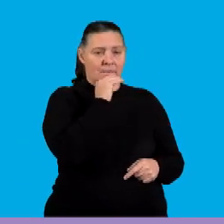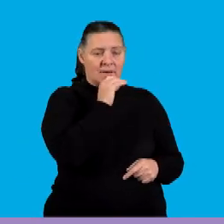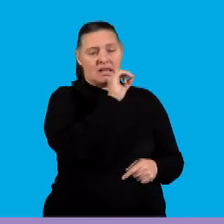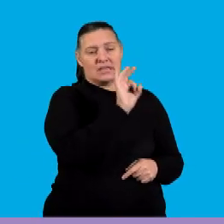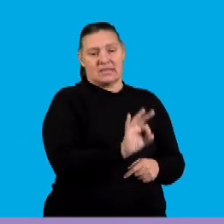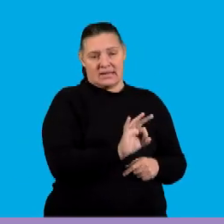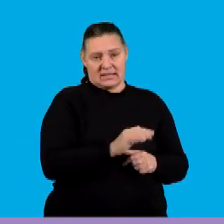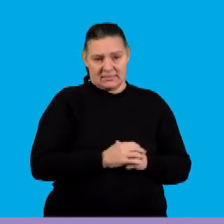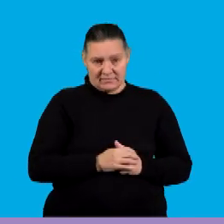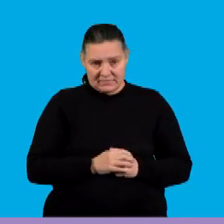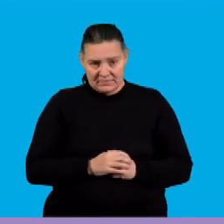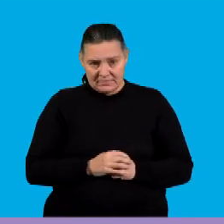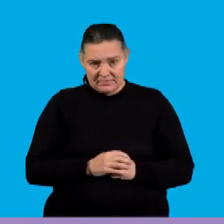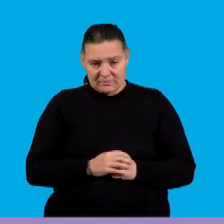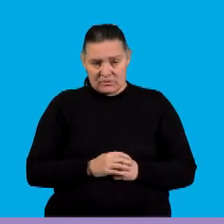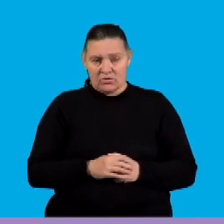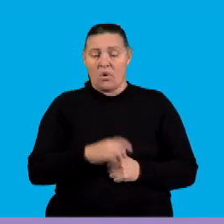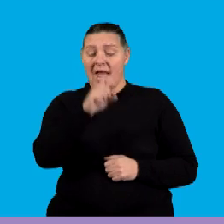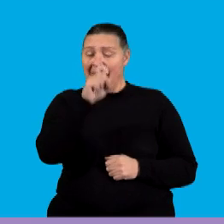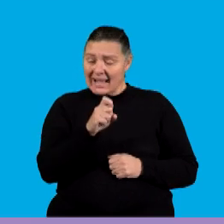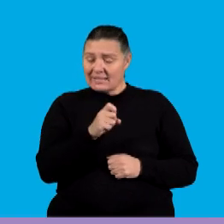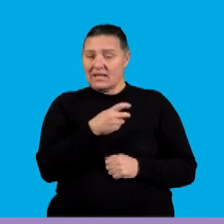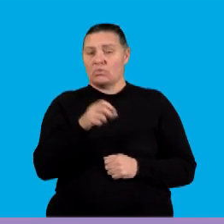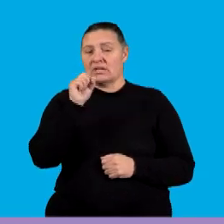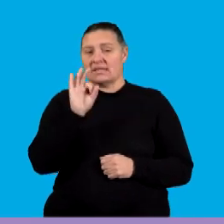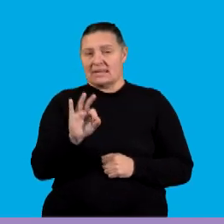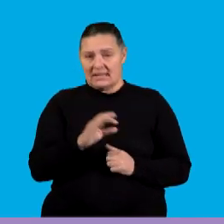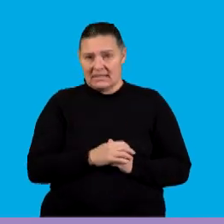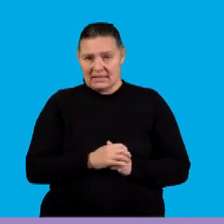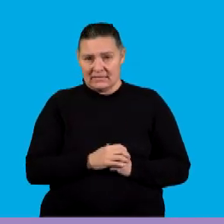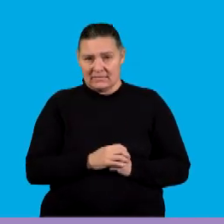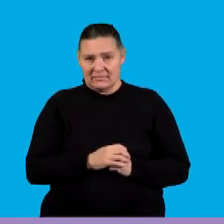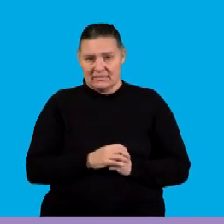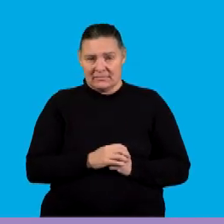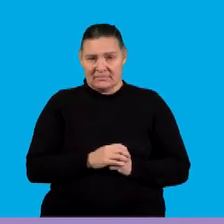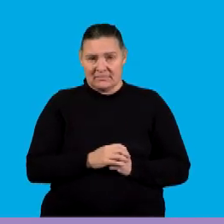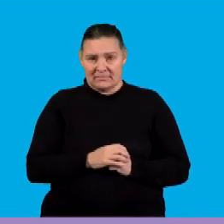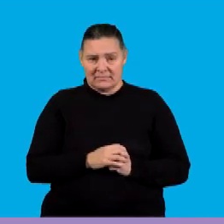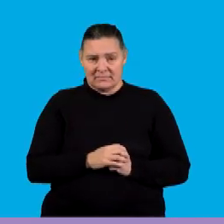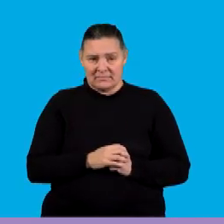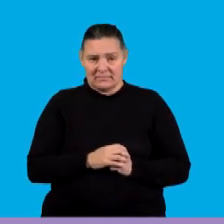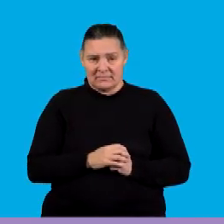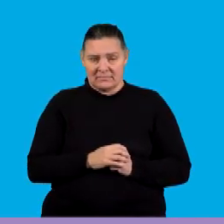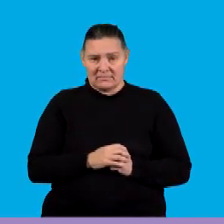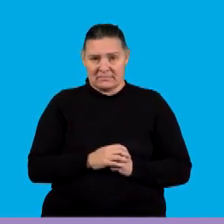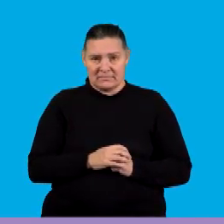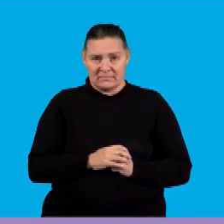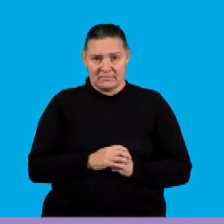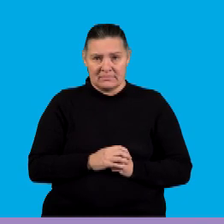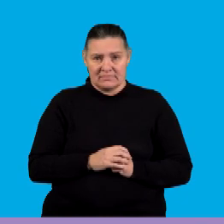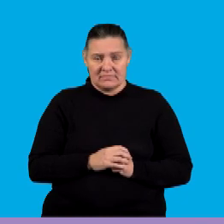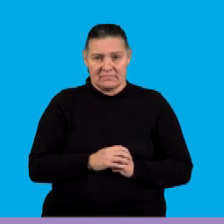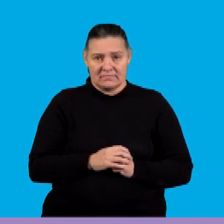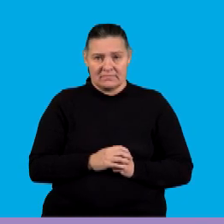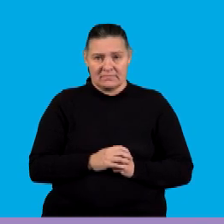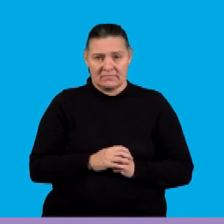or 9/3, is equals to 3. And that is the y-intercept for